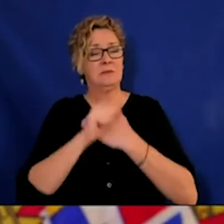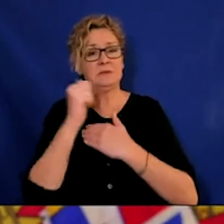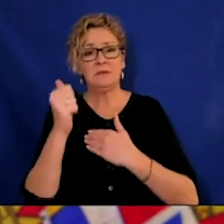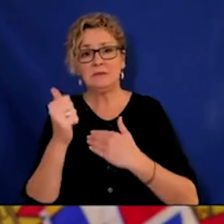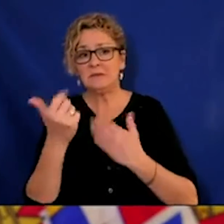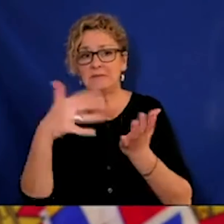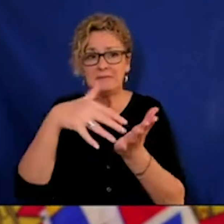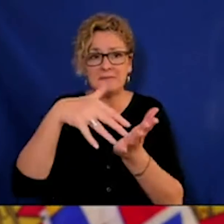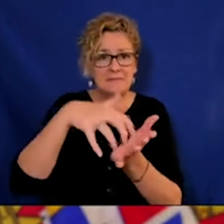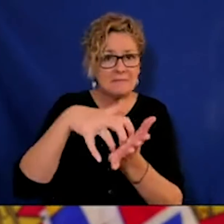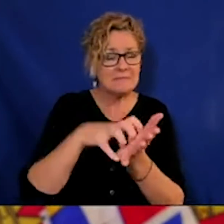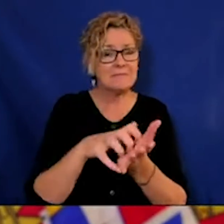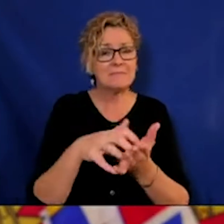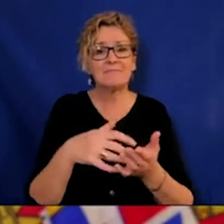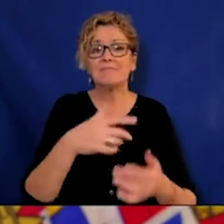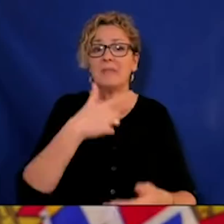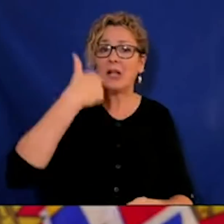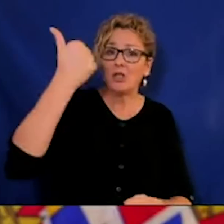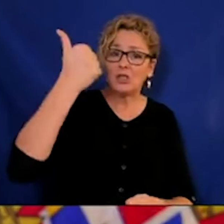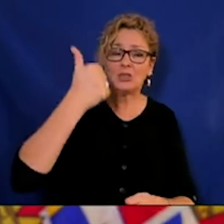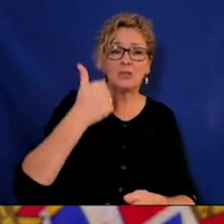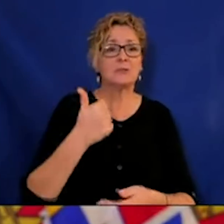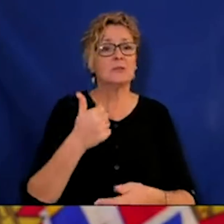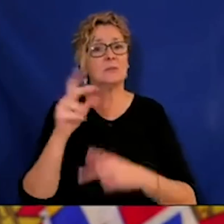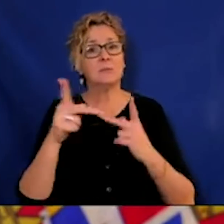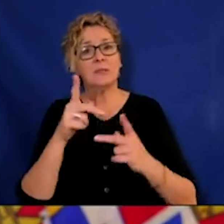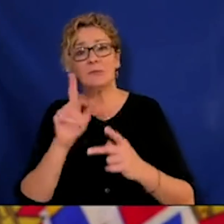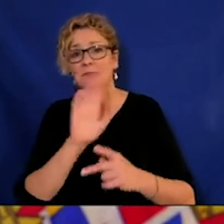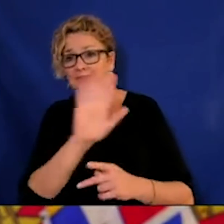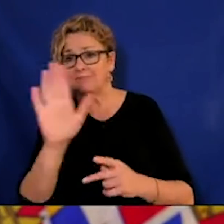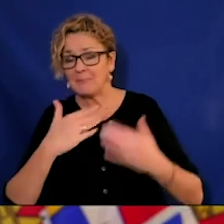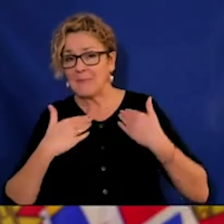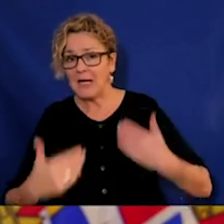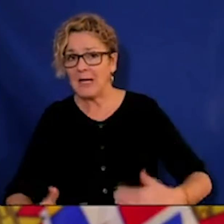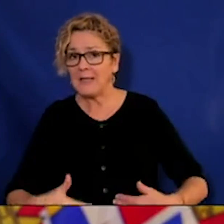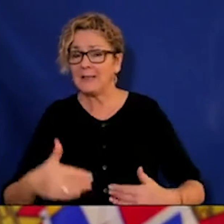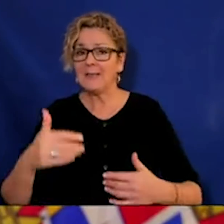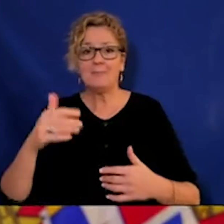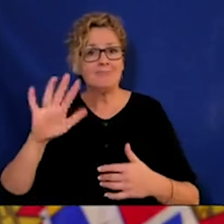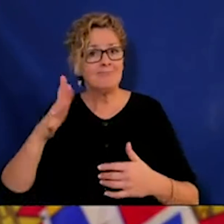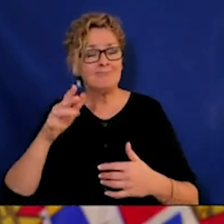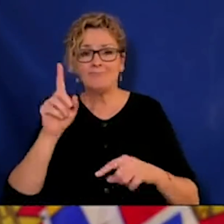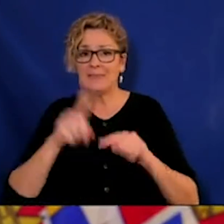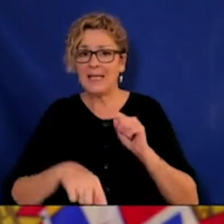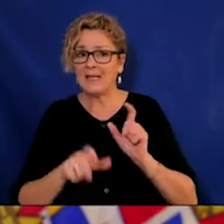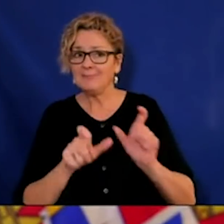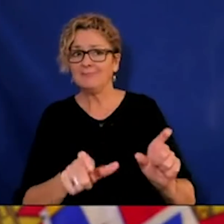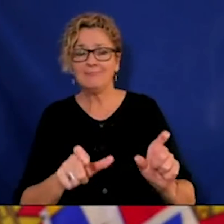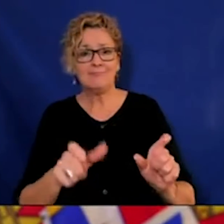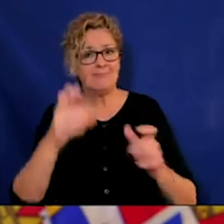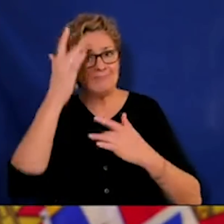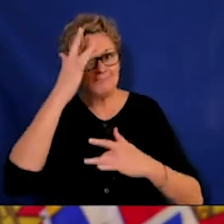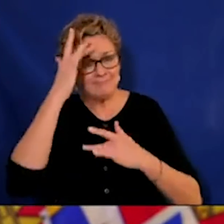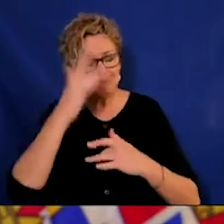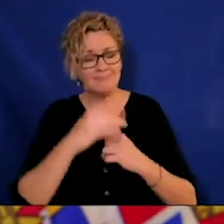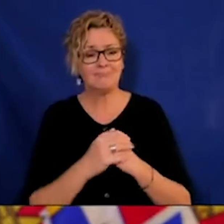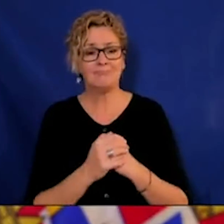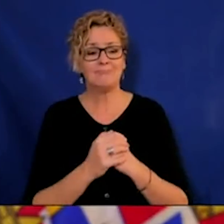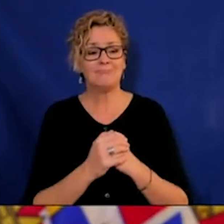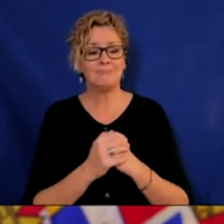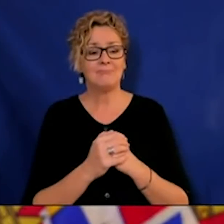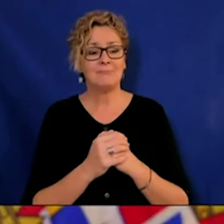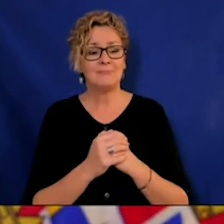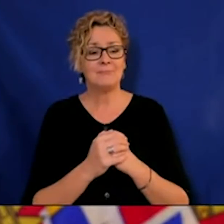elders. And we hope and expect that vaccines will be ready in the next few weeks. But this virus continues to move and